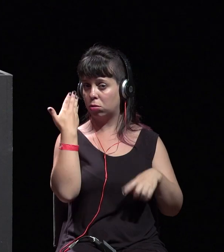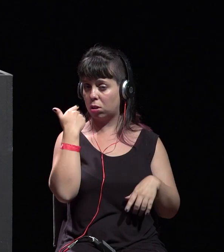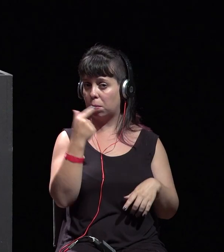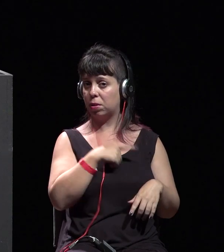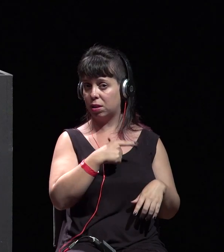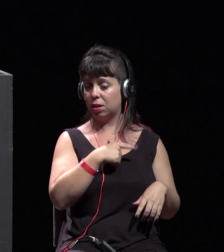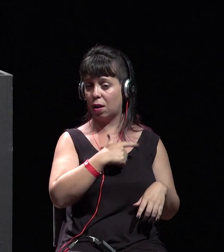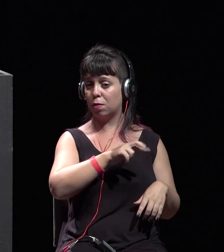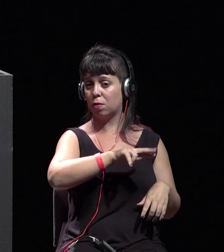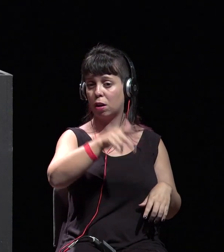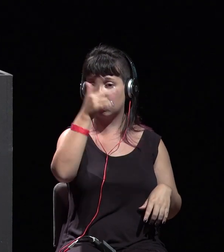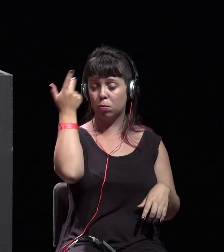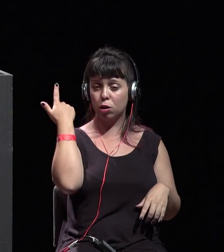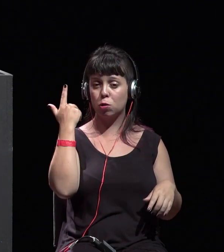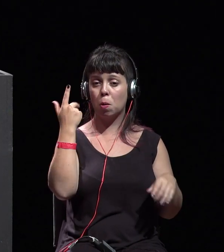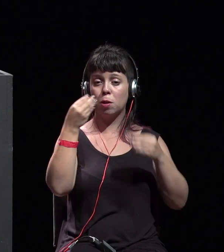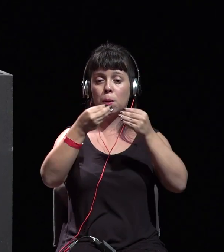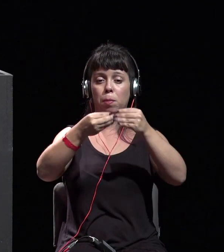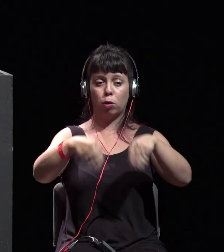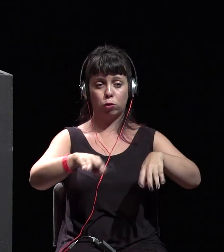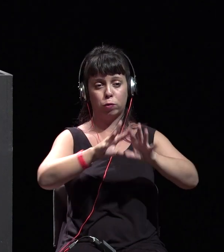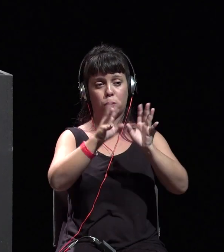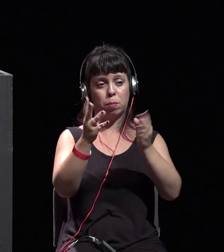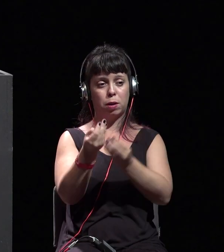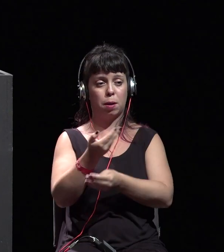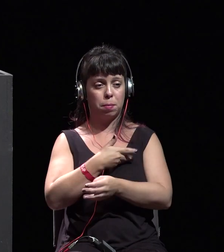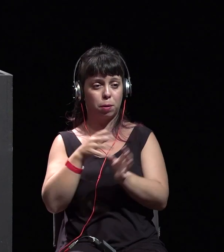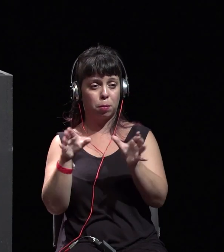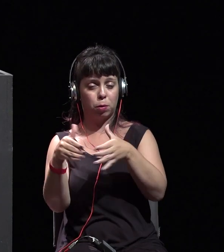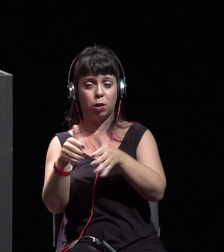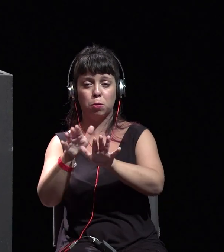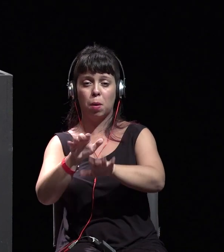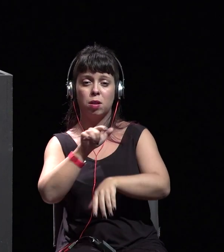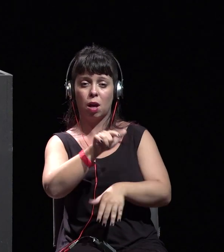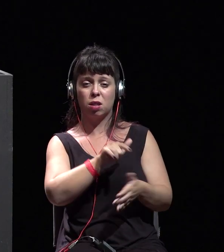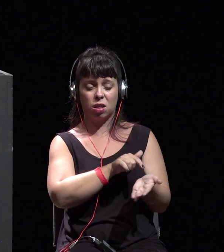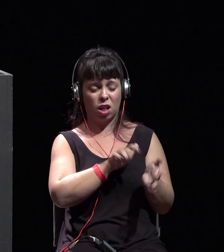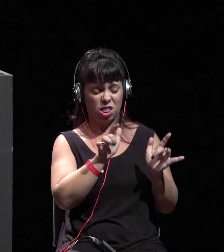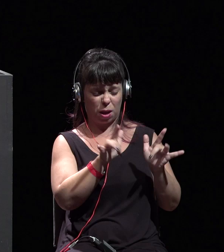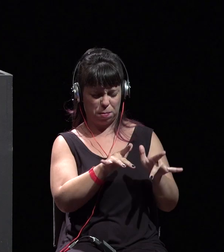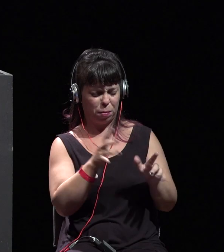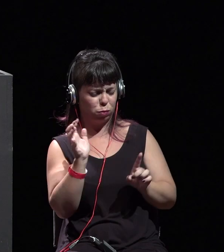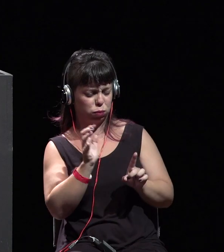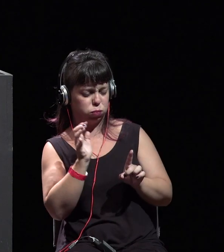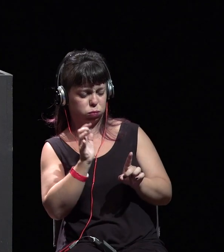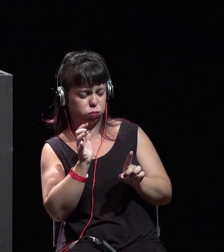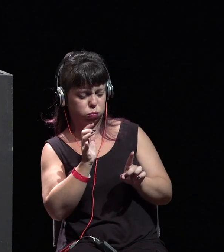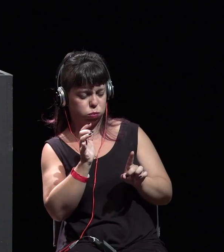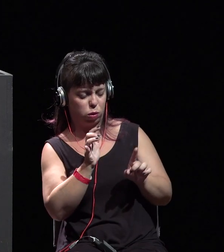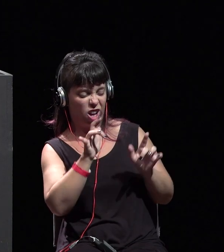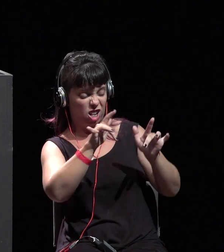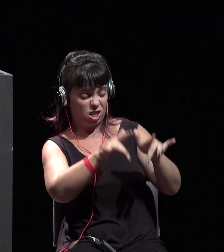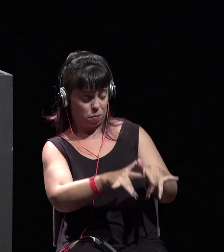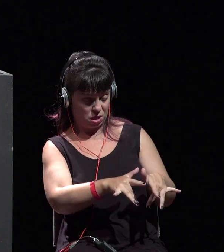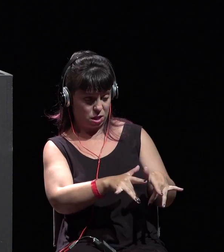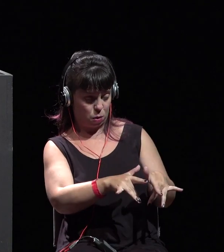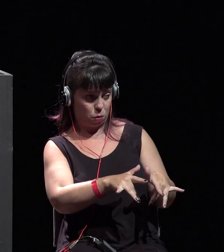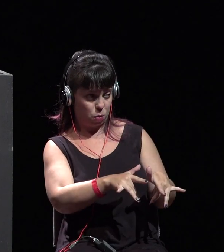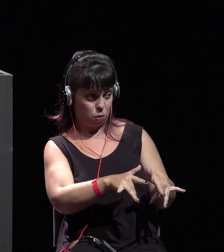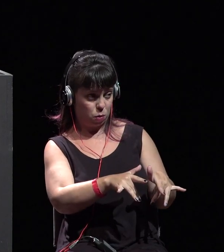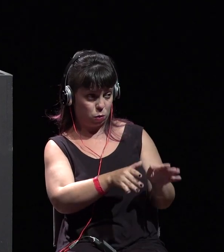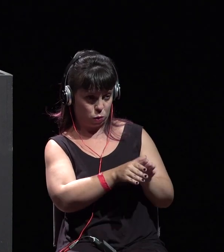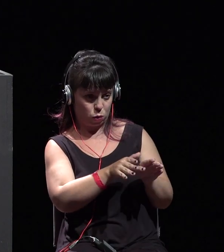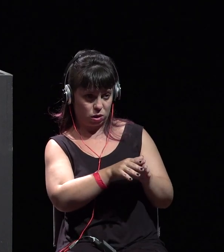Whitney, a number of critics and philanthropists came out to debate the significance of his removal. The post-Kanders conversation was being undertaken by